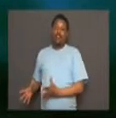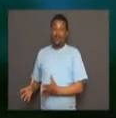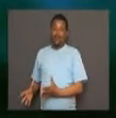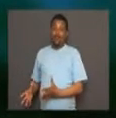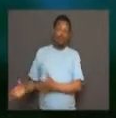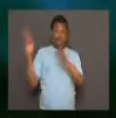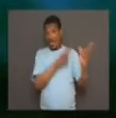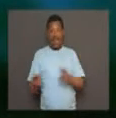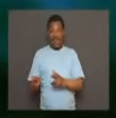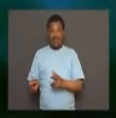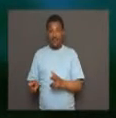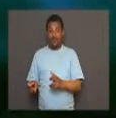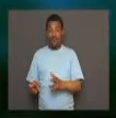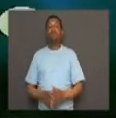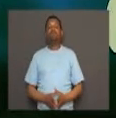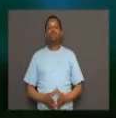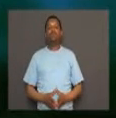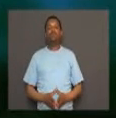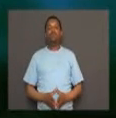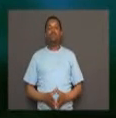Students, let's get ready.